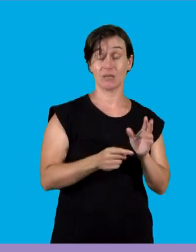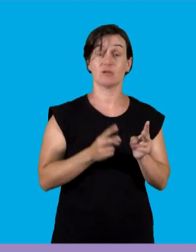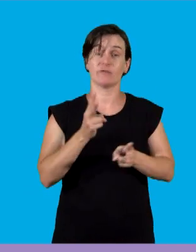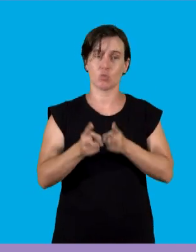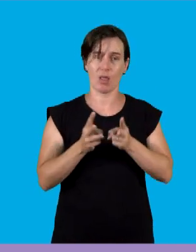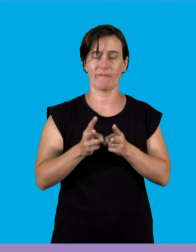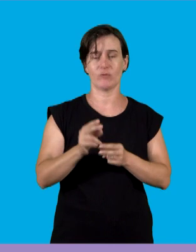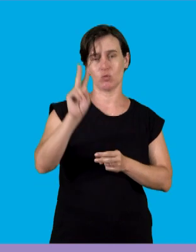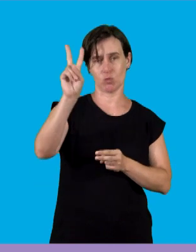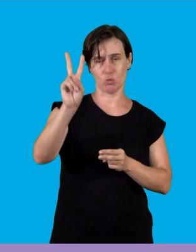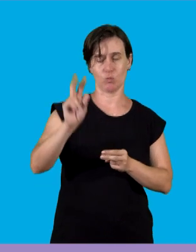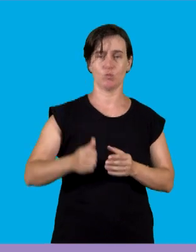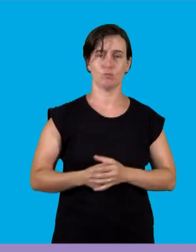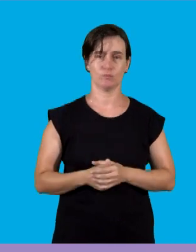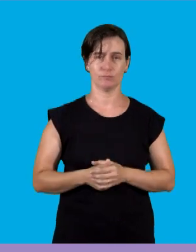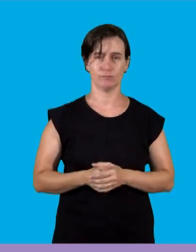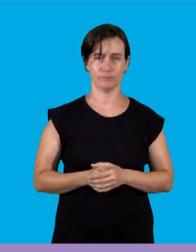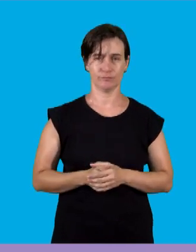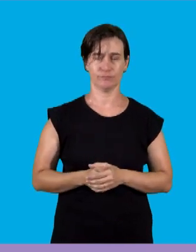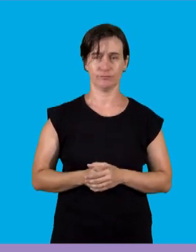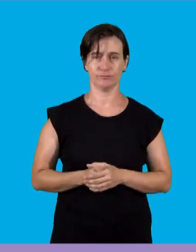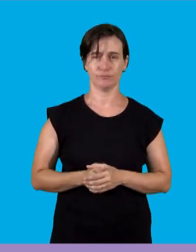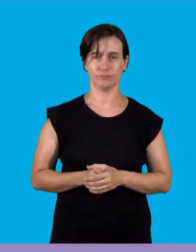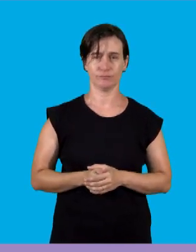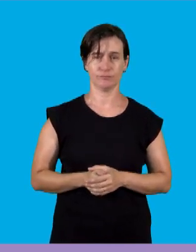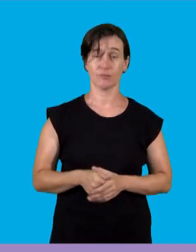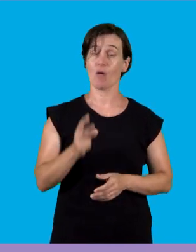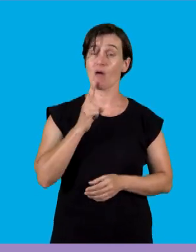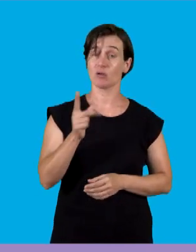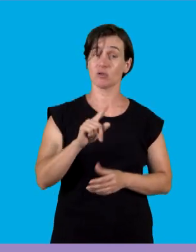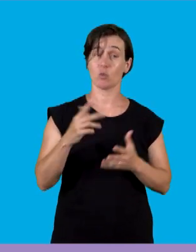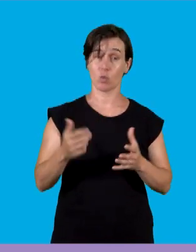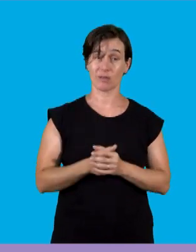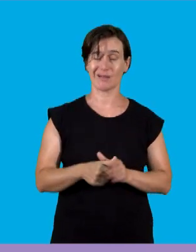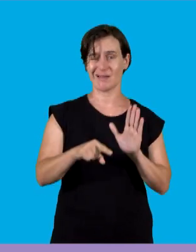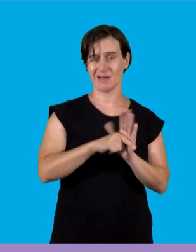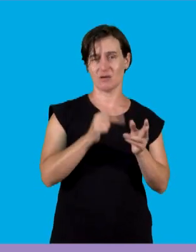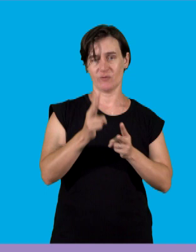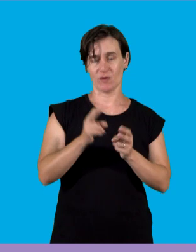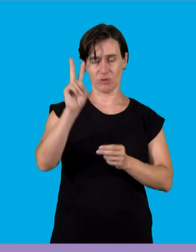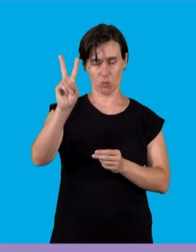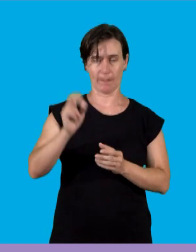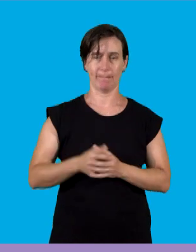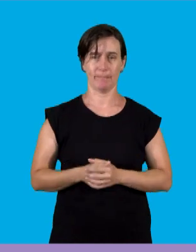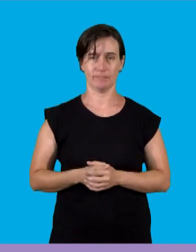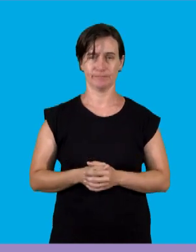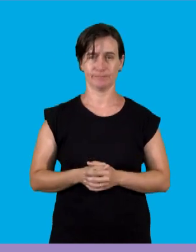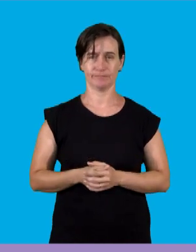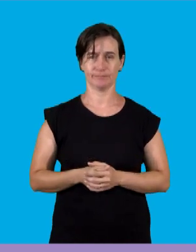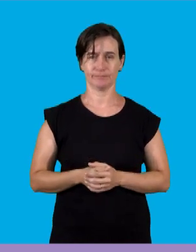a negative 12 and an exponent of 2. So the answer is going to be a negative 12